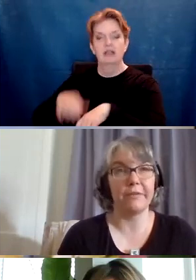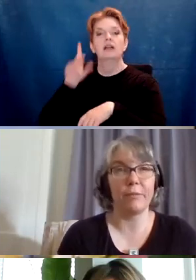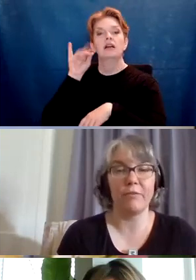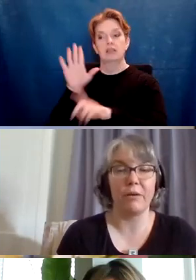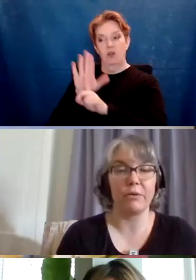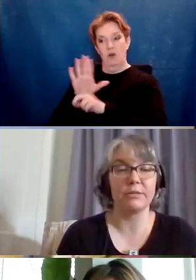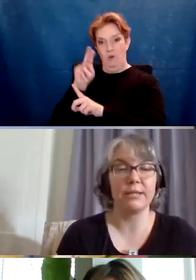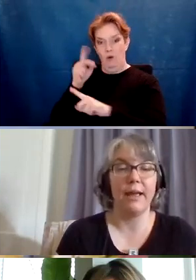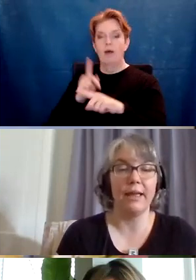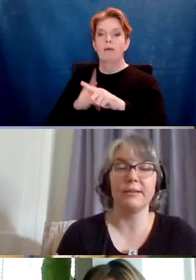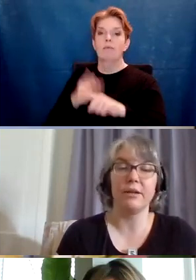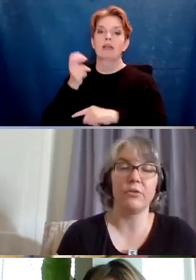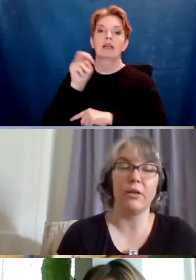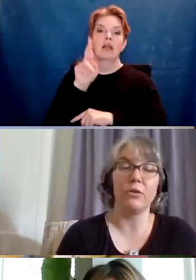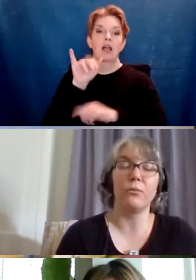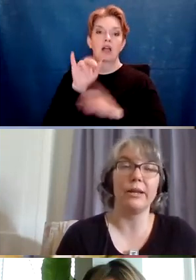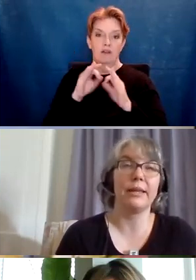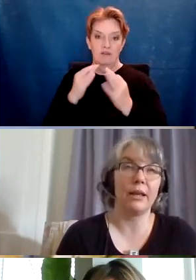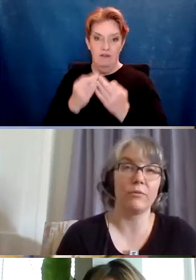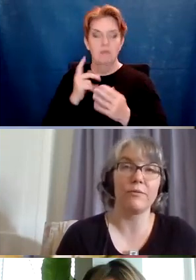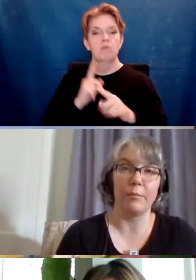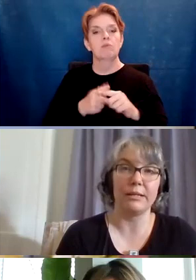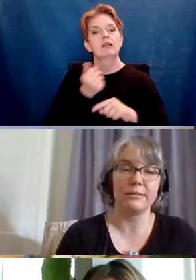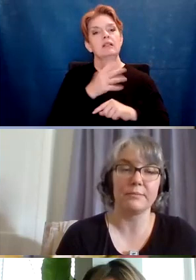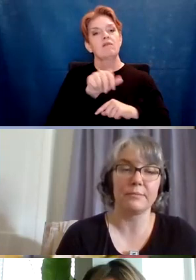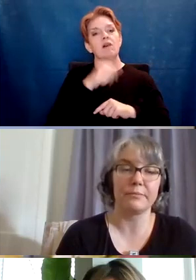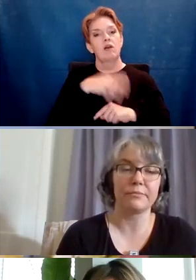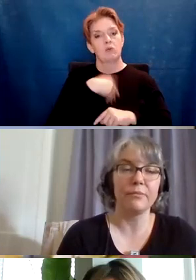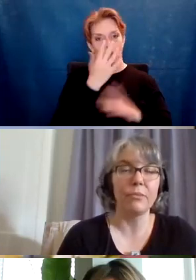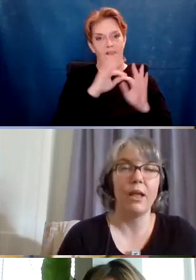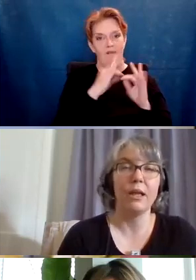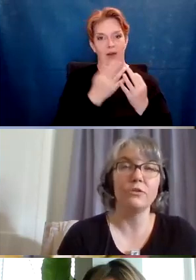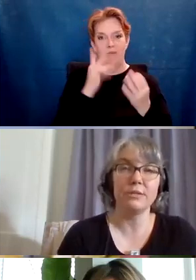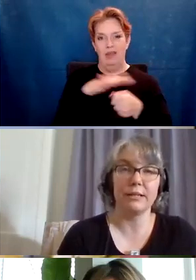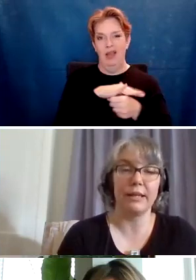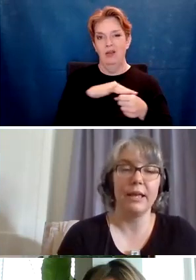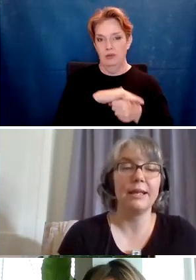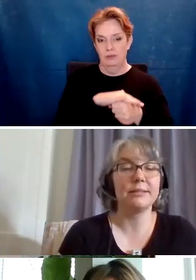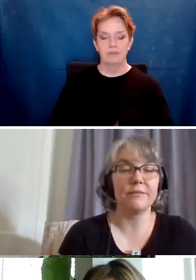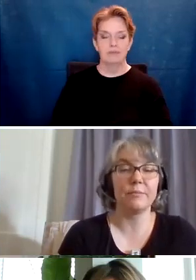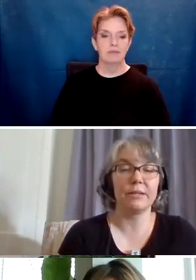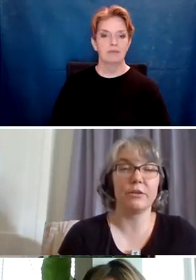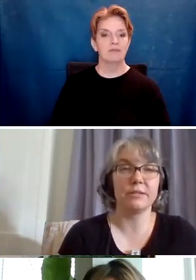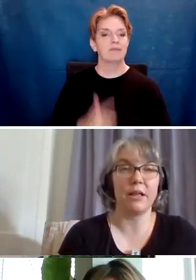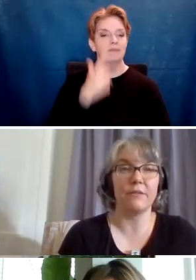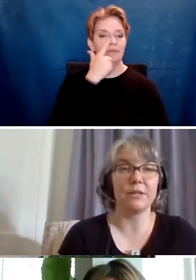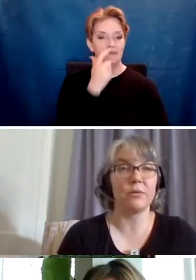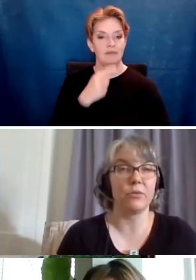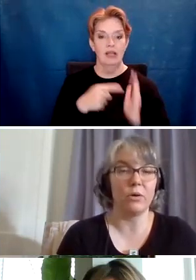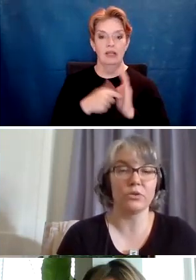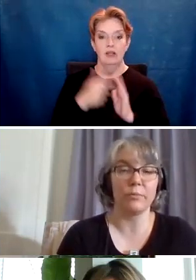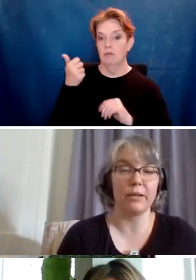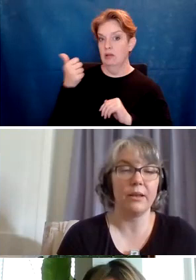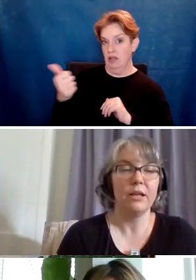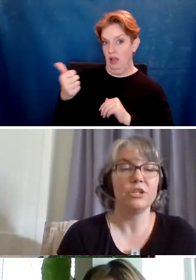Henry family of Melrose and several other white Cane River families. Interestingly, instead of depicting herself as one of